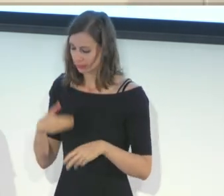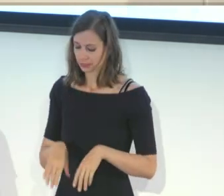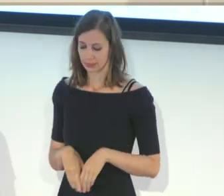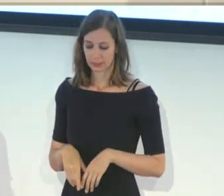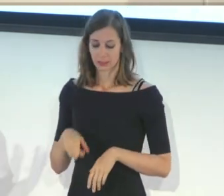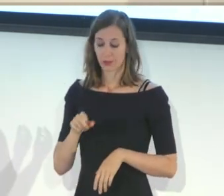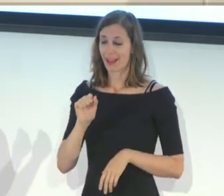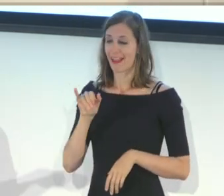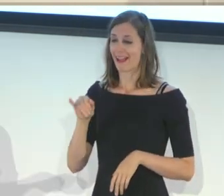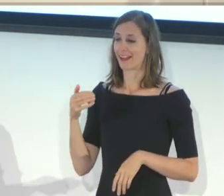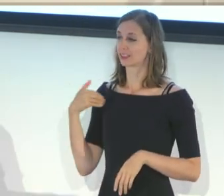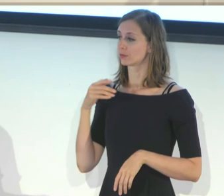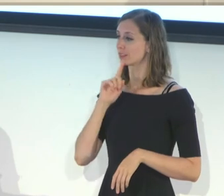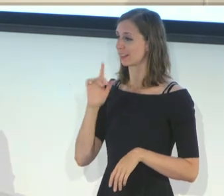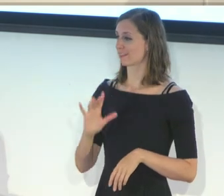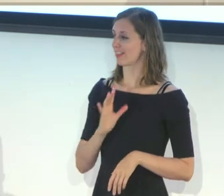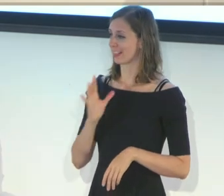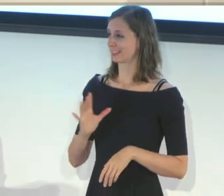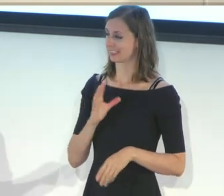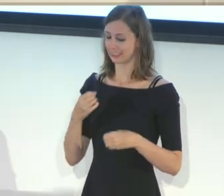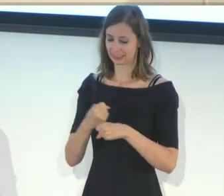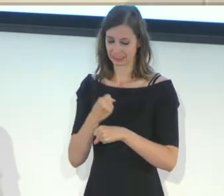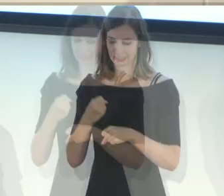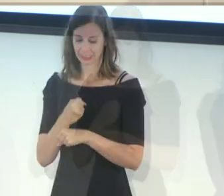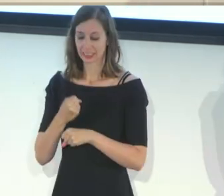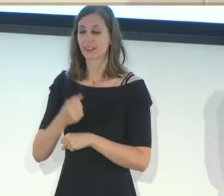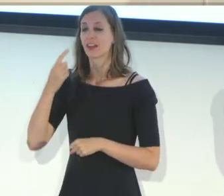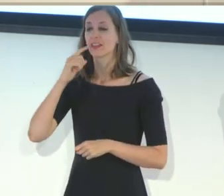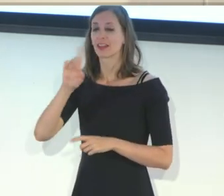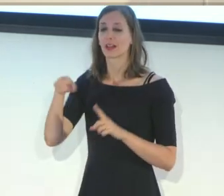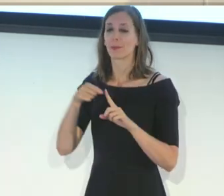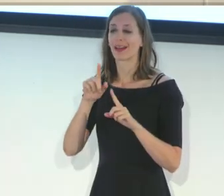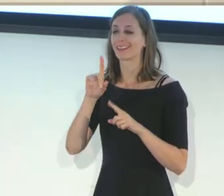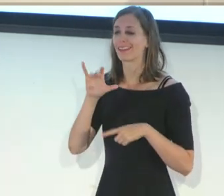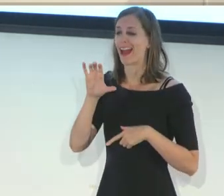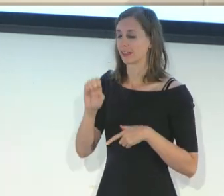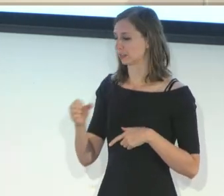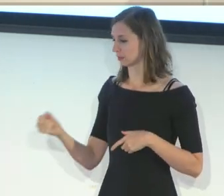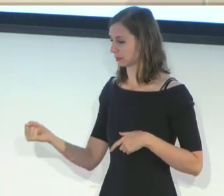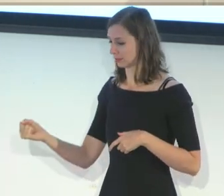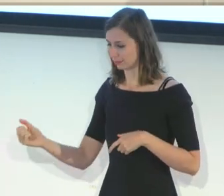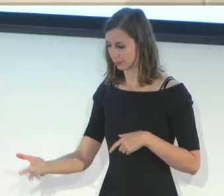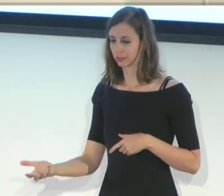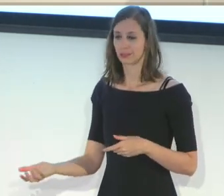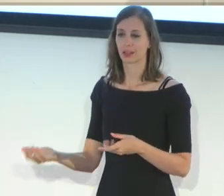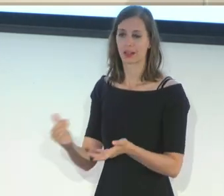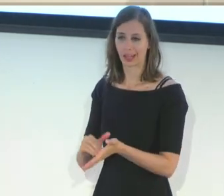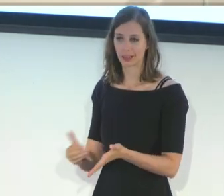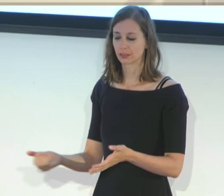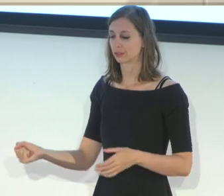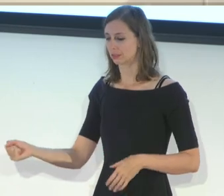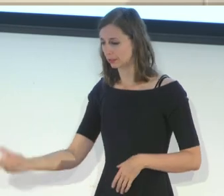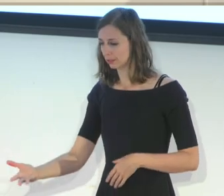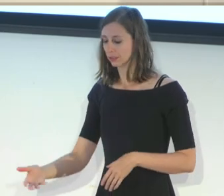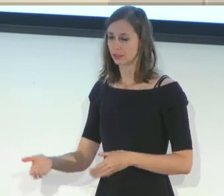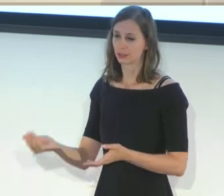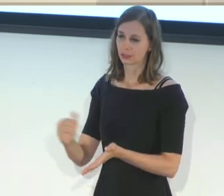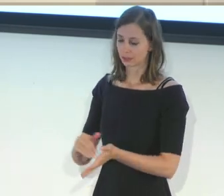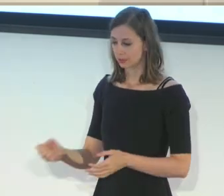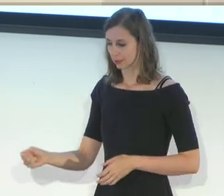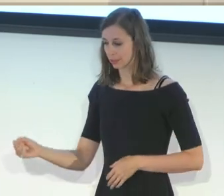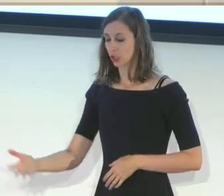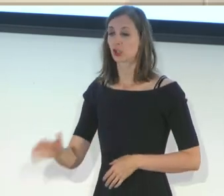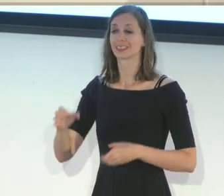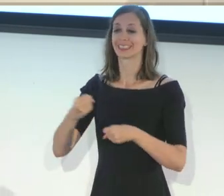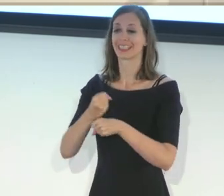statistics. If you think about a standard 6-sided die and you roll it over and over again, the statistical average of your rolls is going to be 3.5.